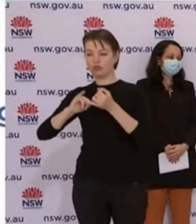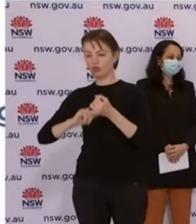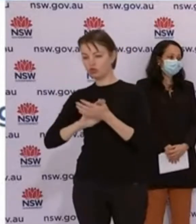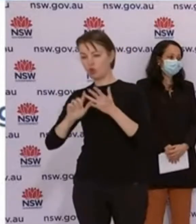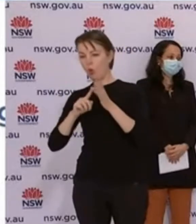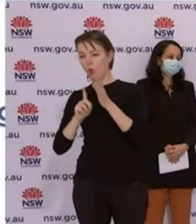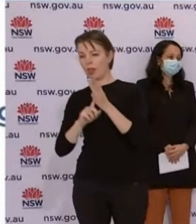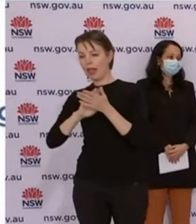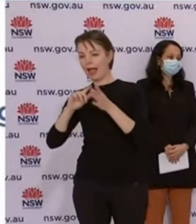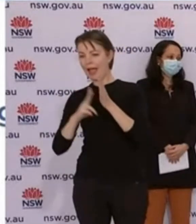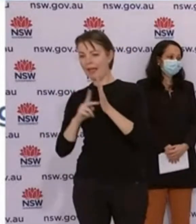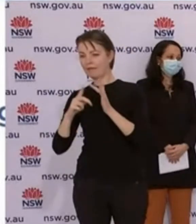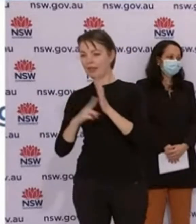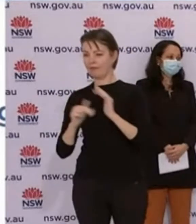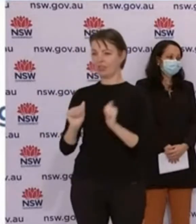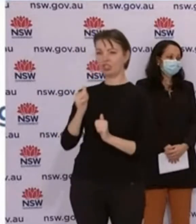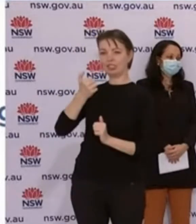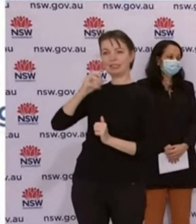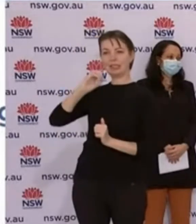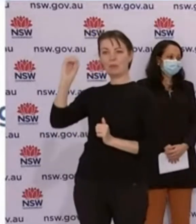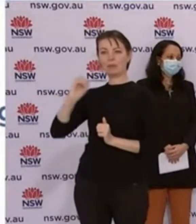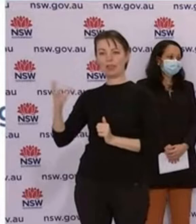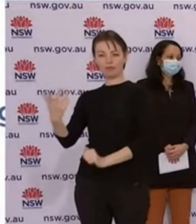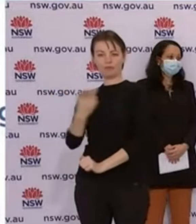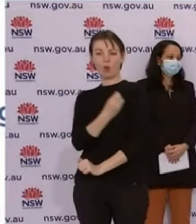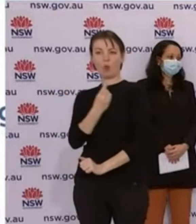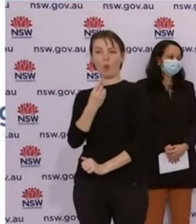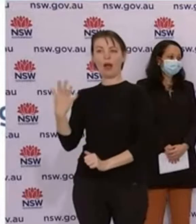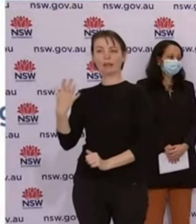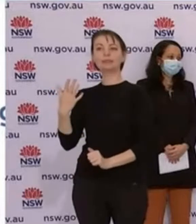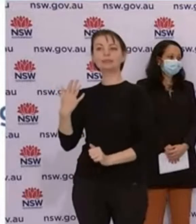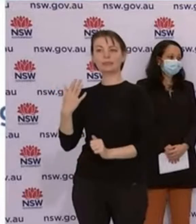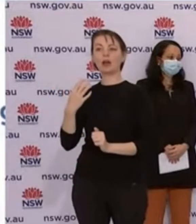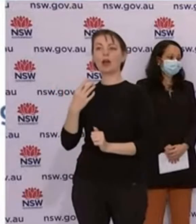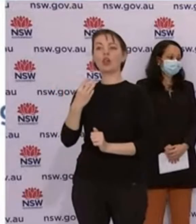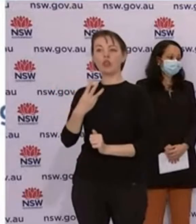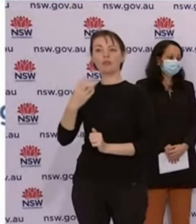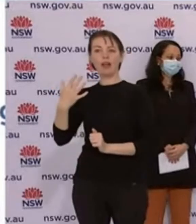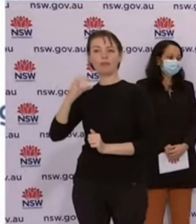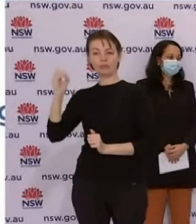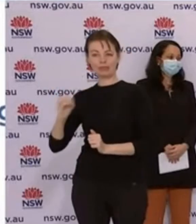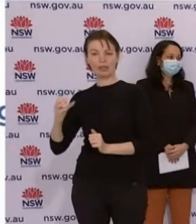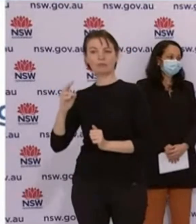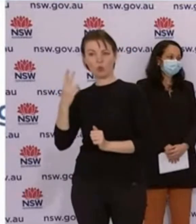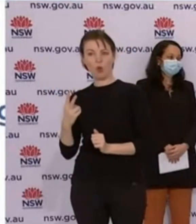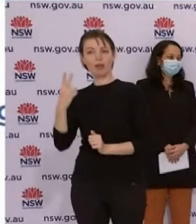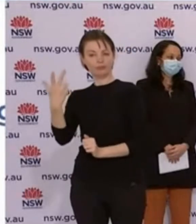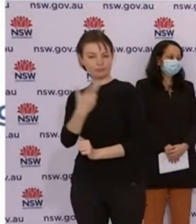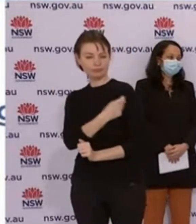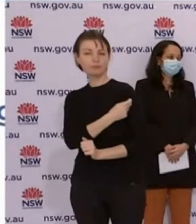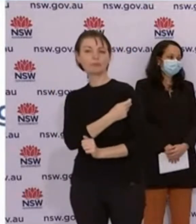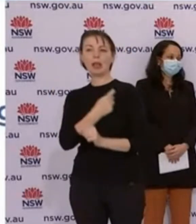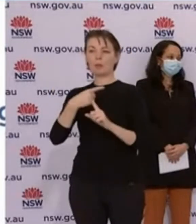they've got 60% single dose, 34% double dose. In the Port Macquarie local government area, 60% single